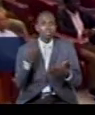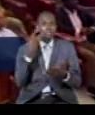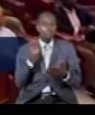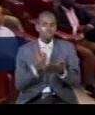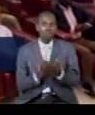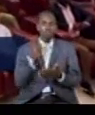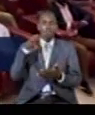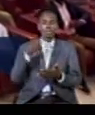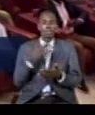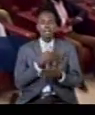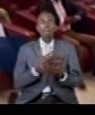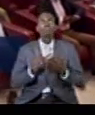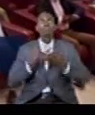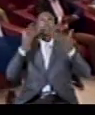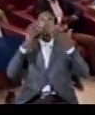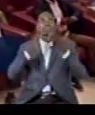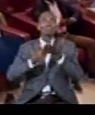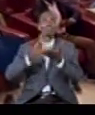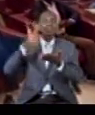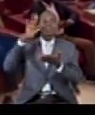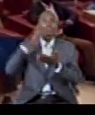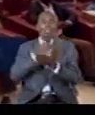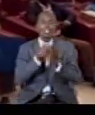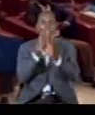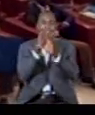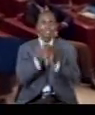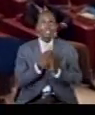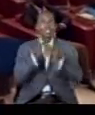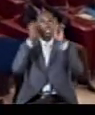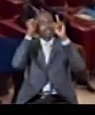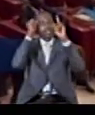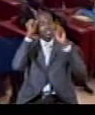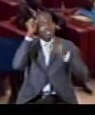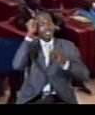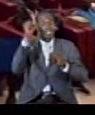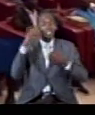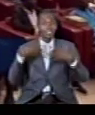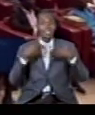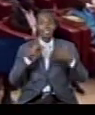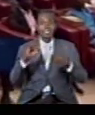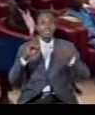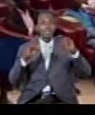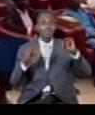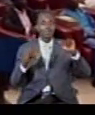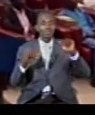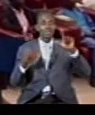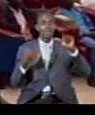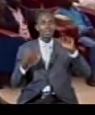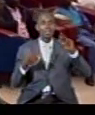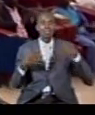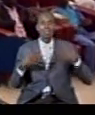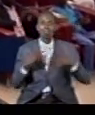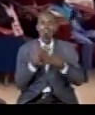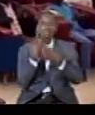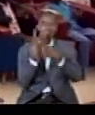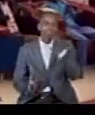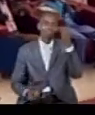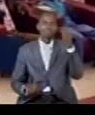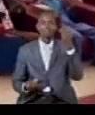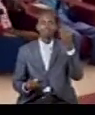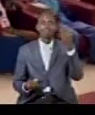shouted, "Glory!" He received his healing, malaria disappeared.